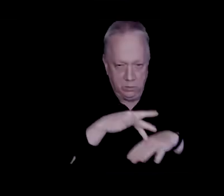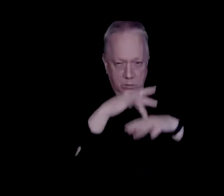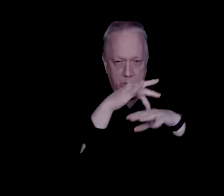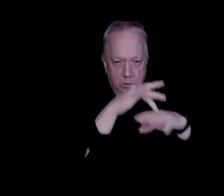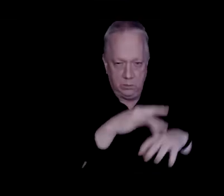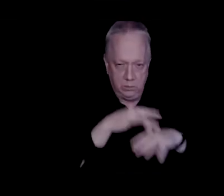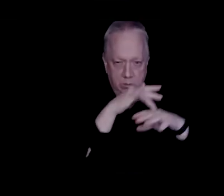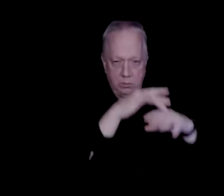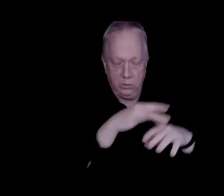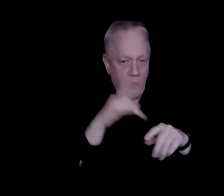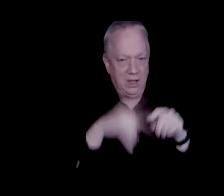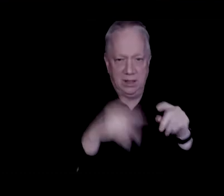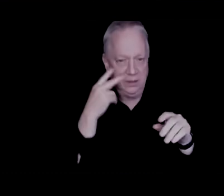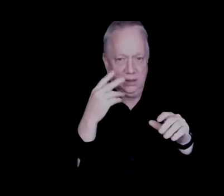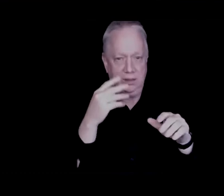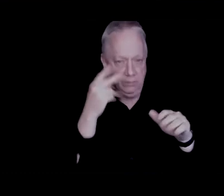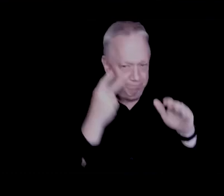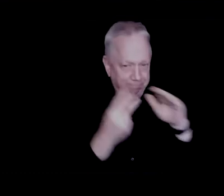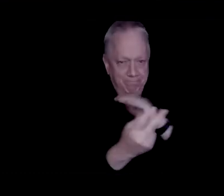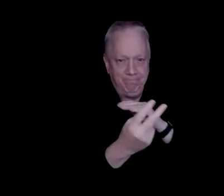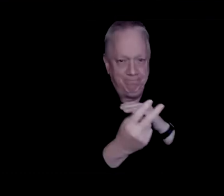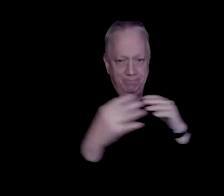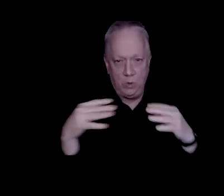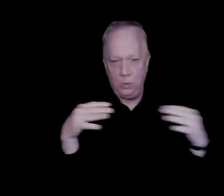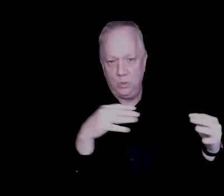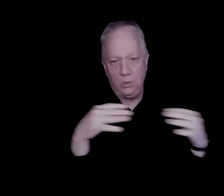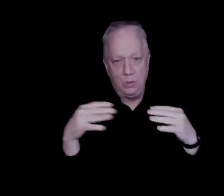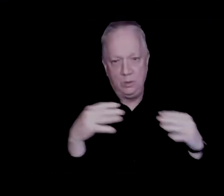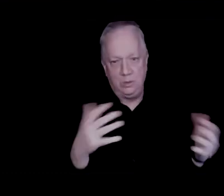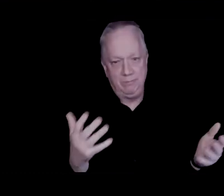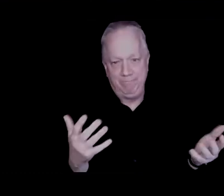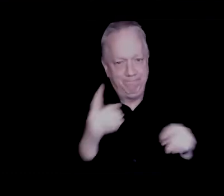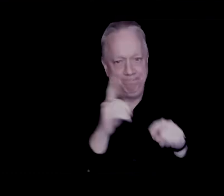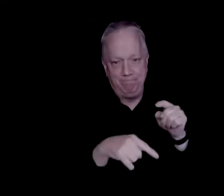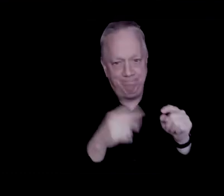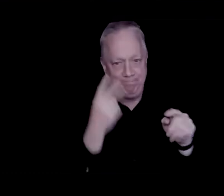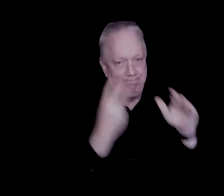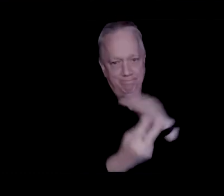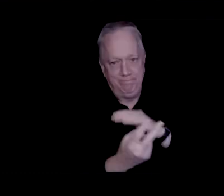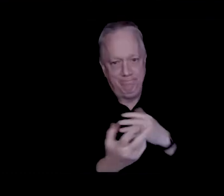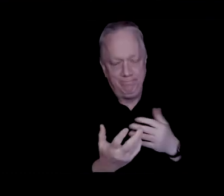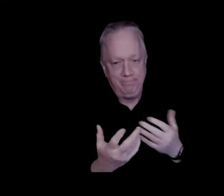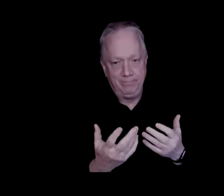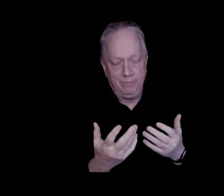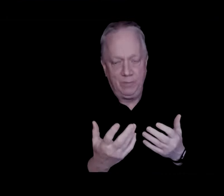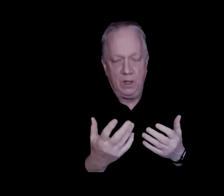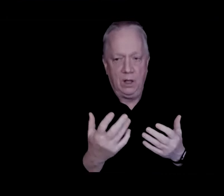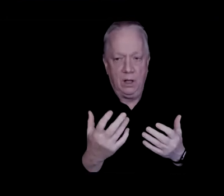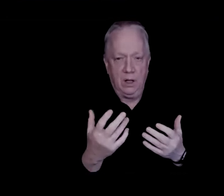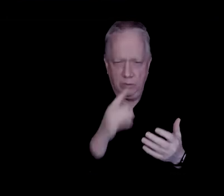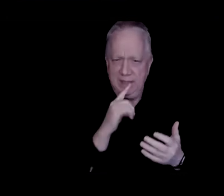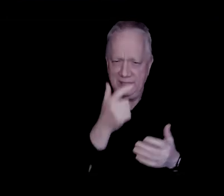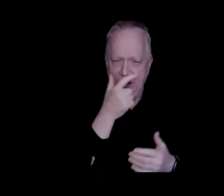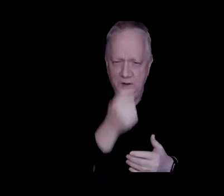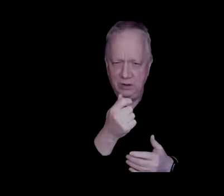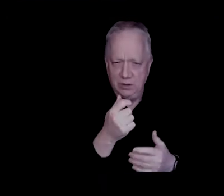and we cannot see so much things beyond the war. And so I think I was very interested to